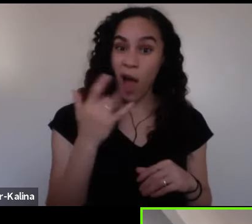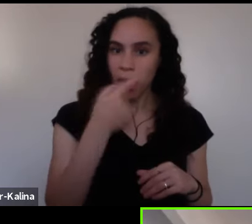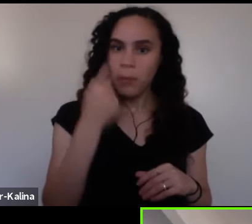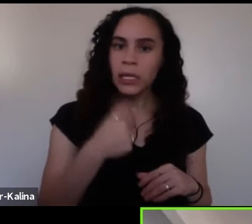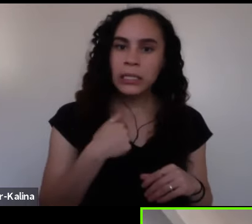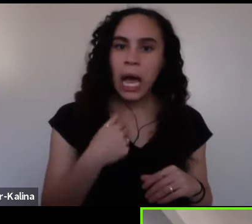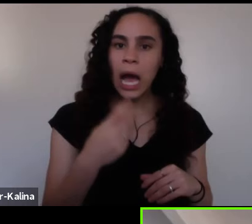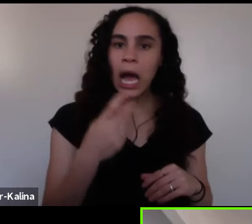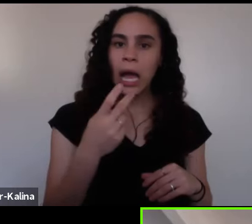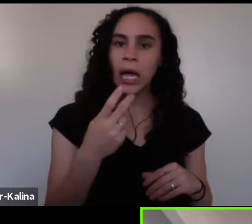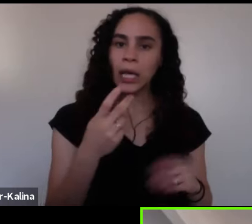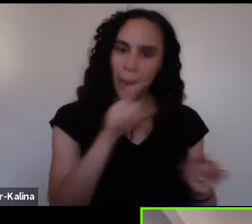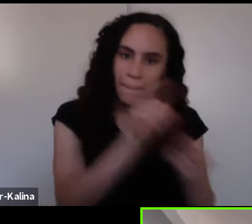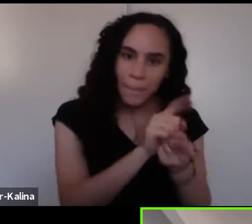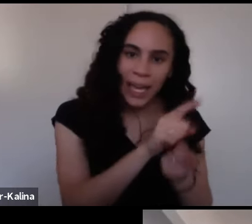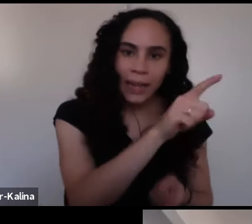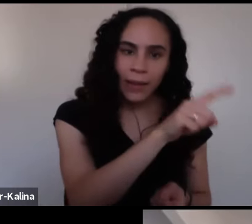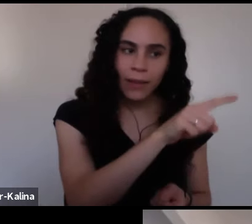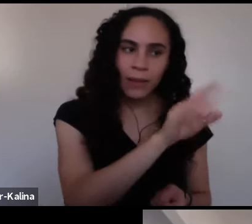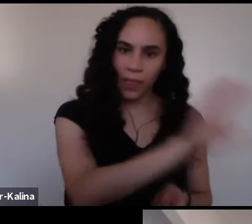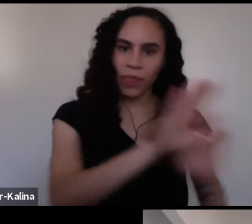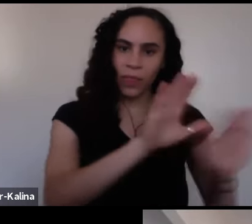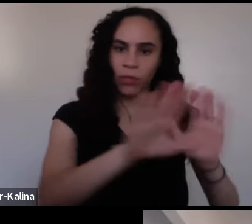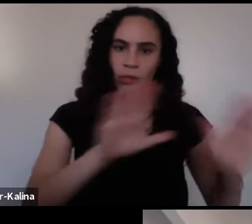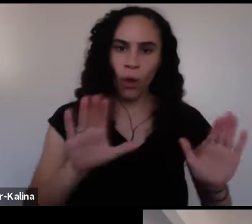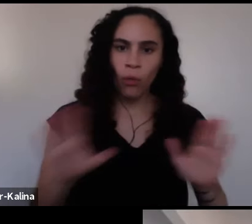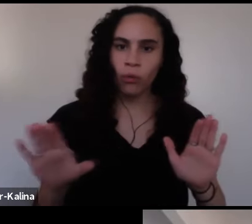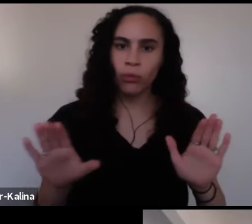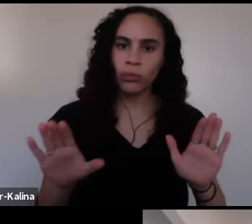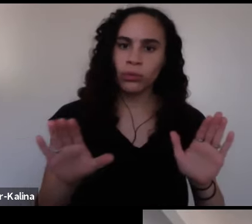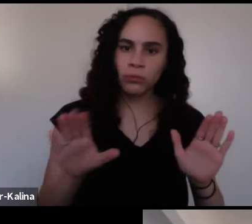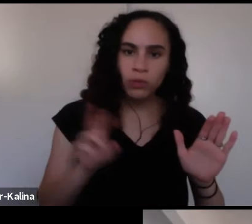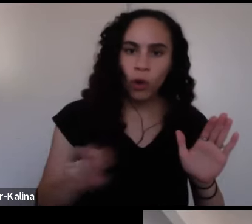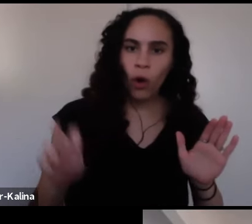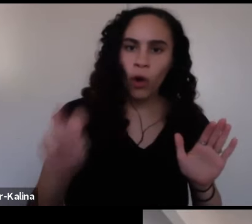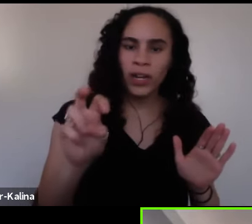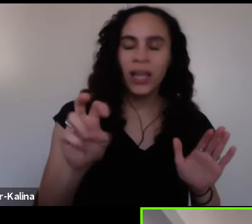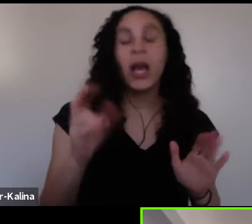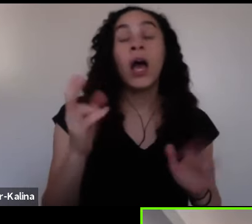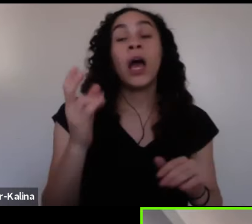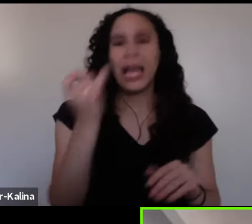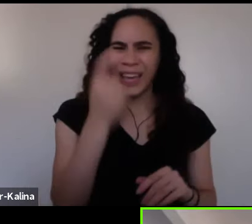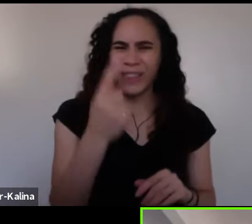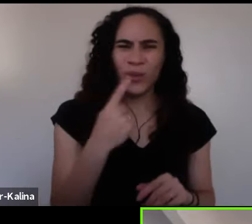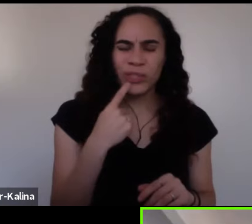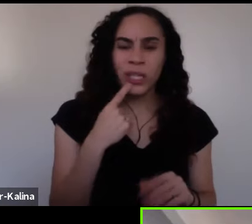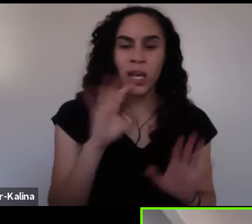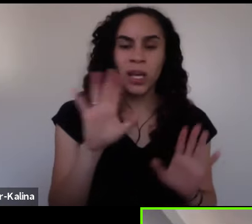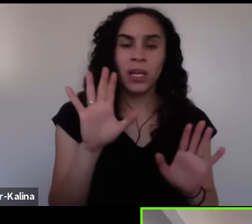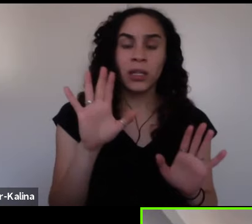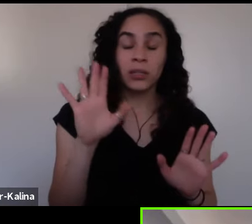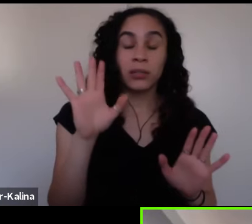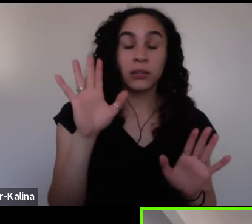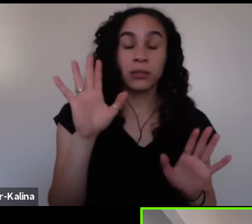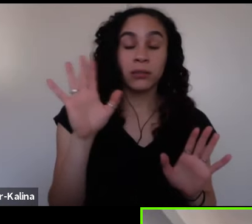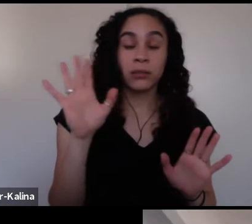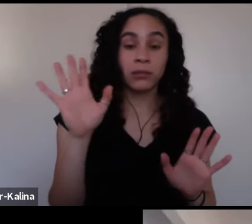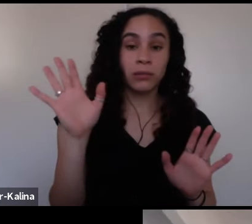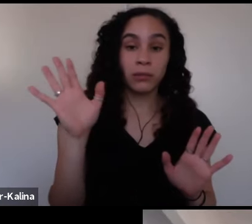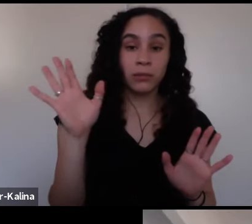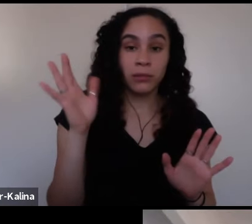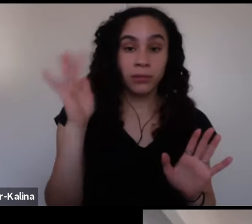where they're at, and okay, well, that's where you are. Unless you say some nonsense to me, then you're gonna get an